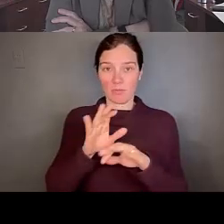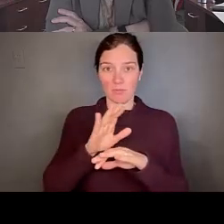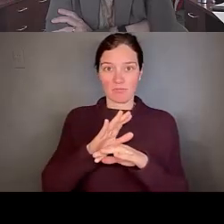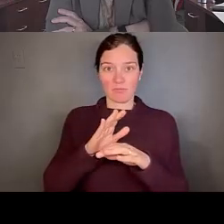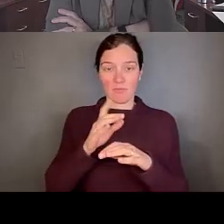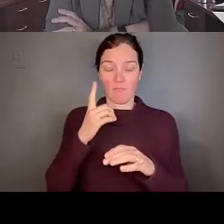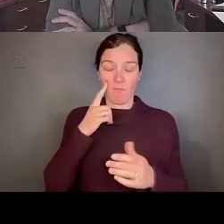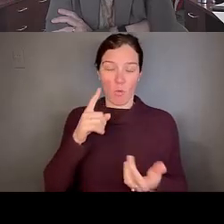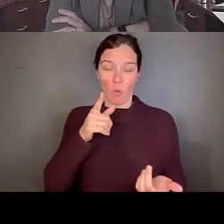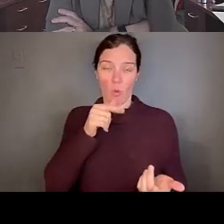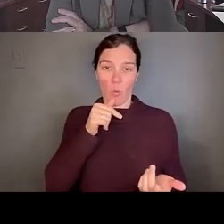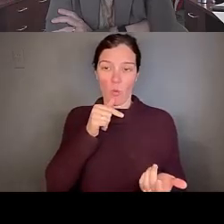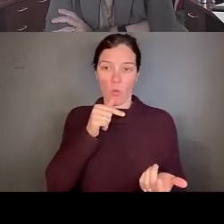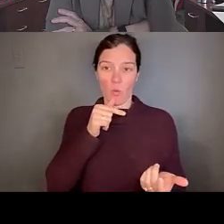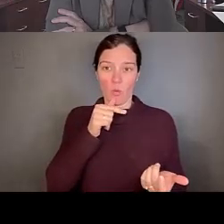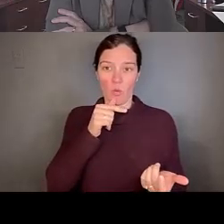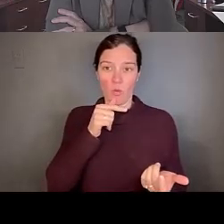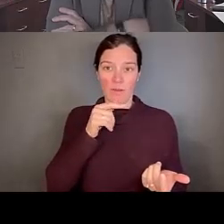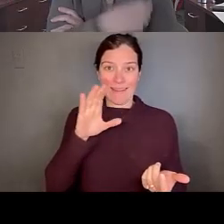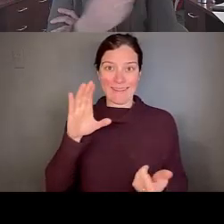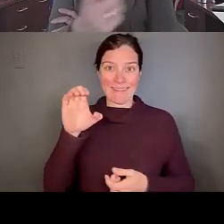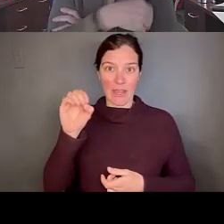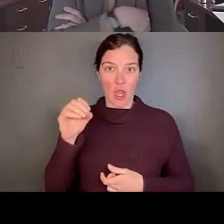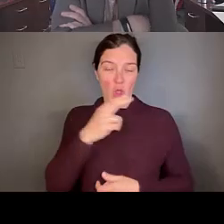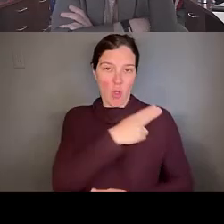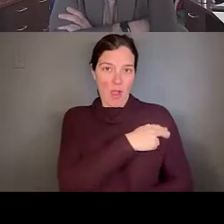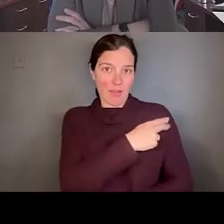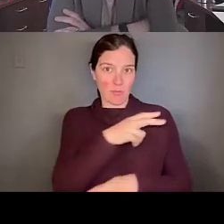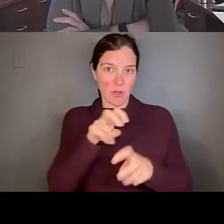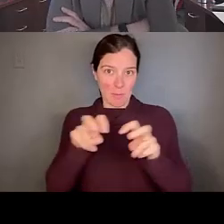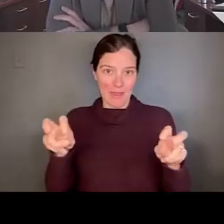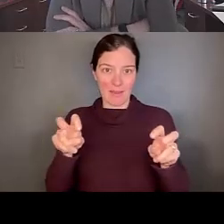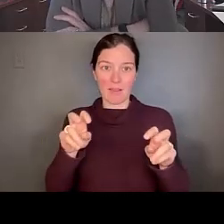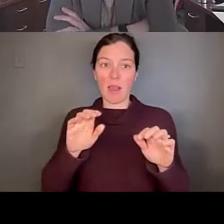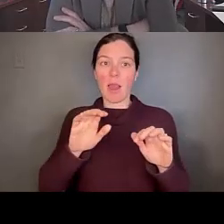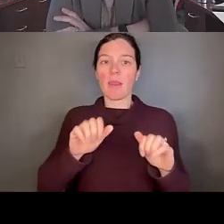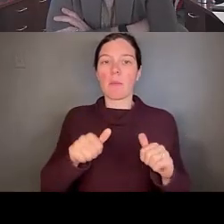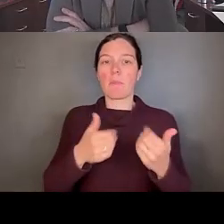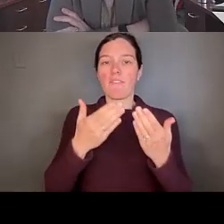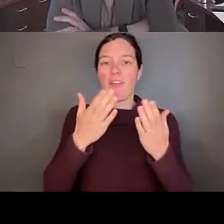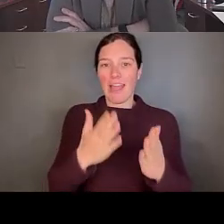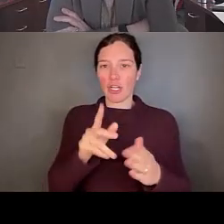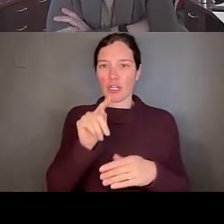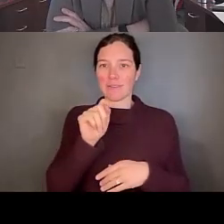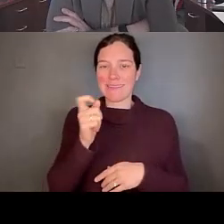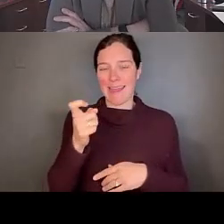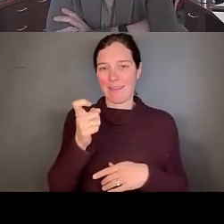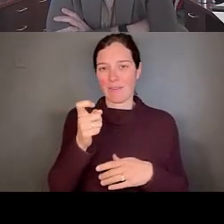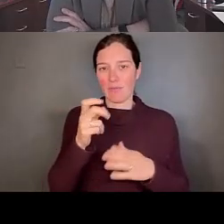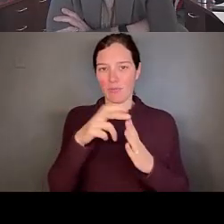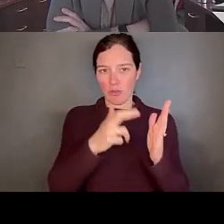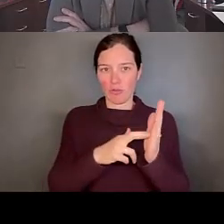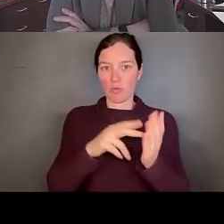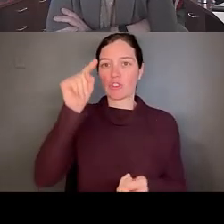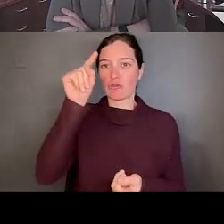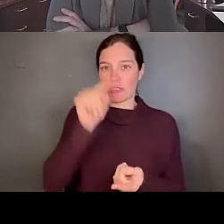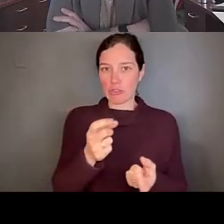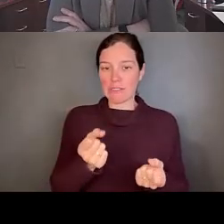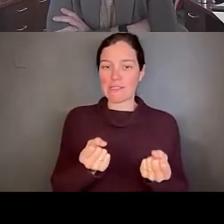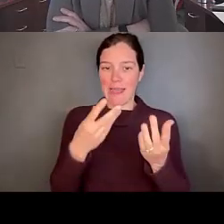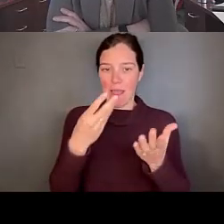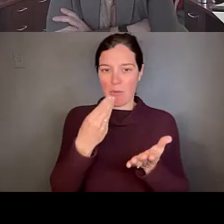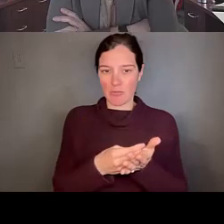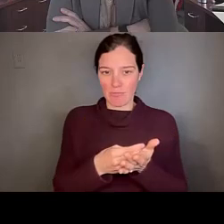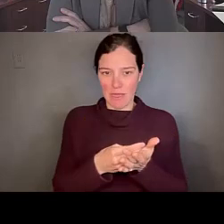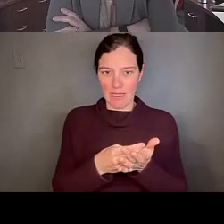those that were our CEO hospital panelists is the provider tax provision, which reduces the amount of money